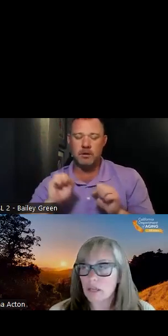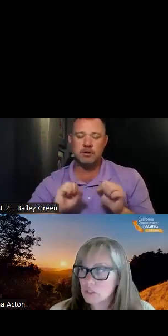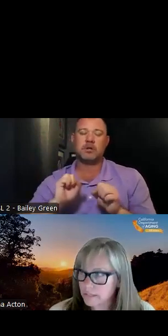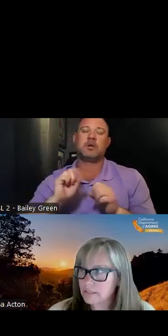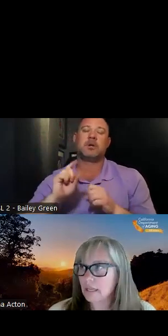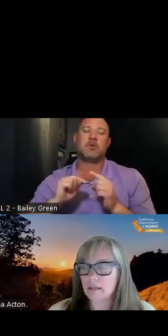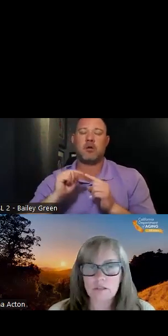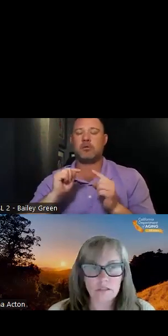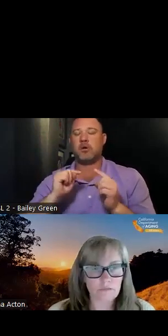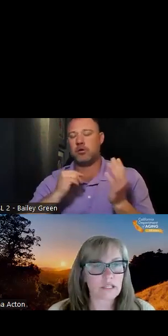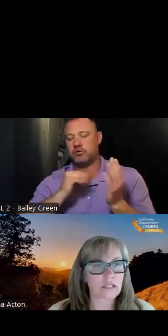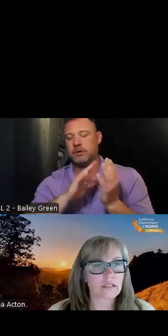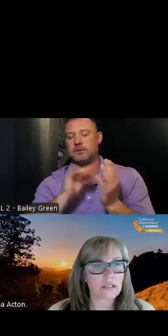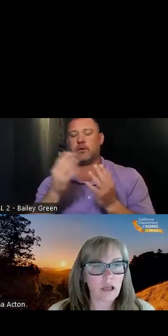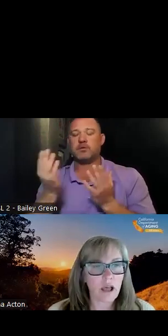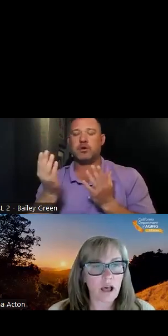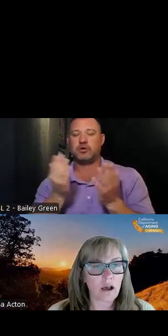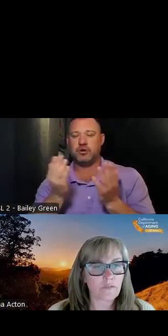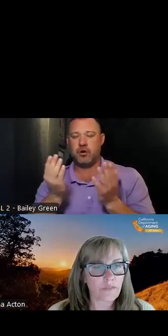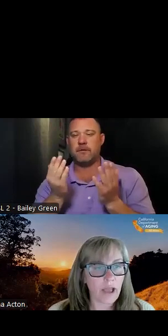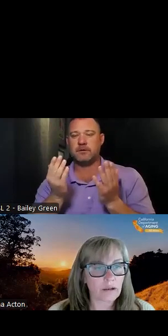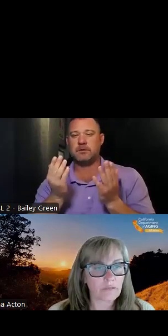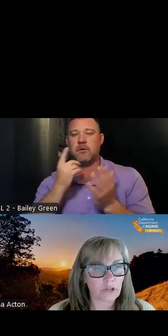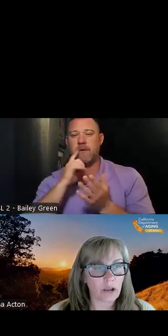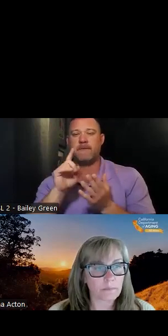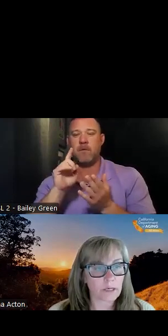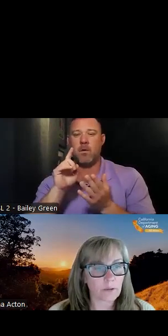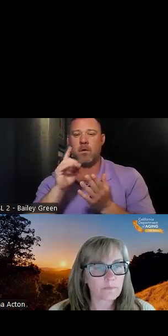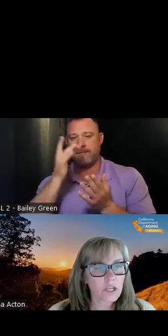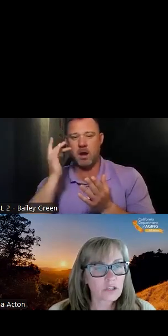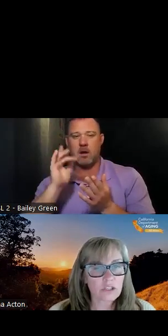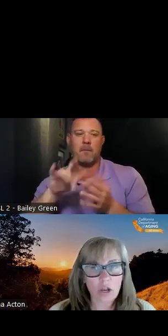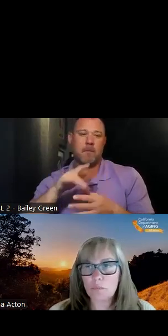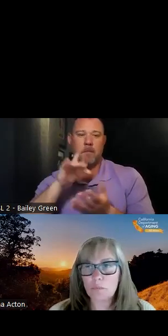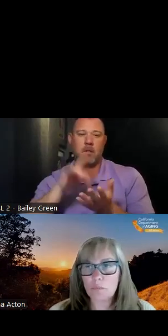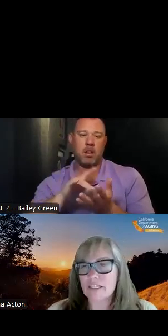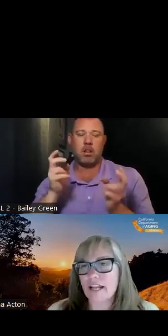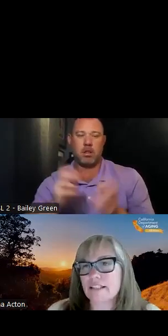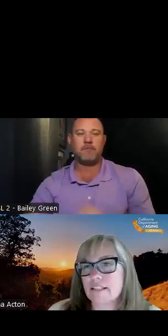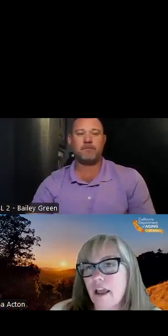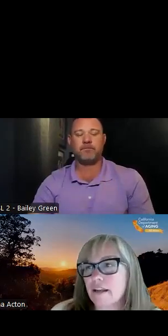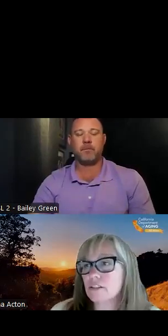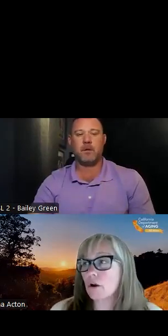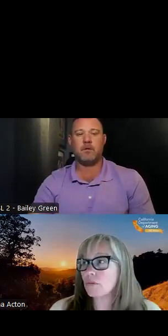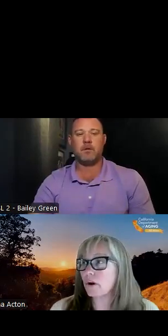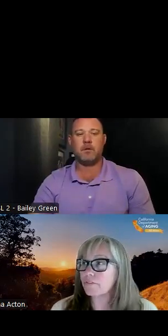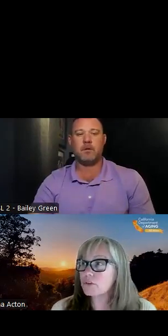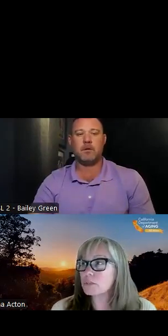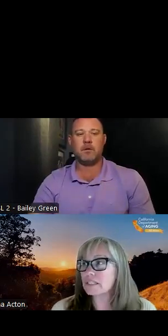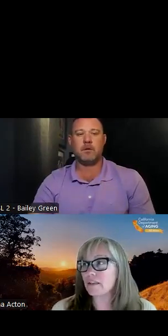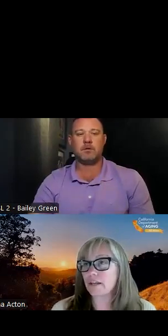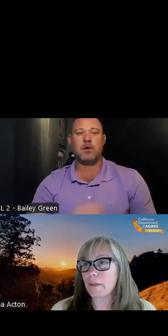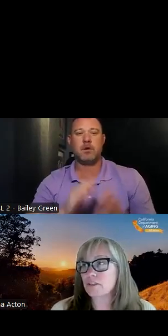around addressing services for that forgotten middle. So we'll move on to the next slide. So there are a